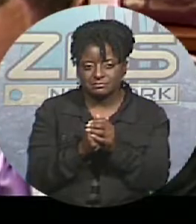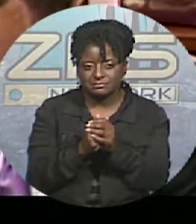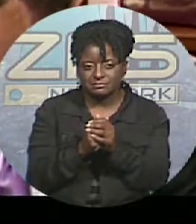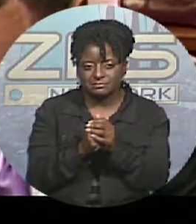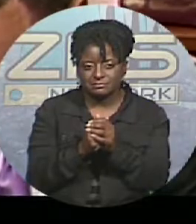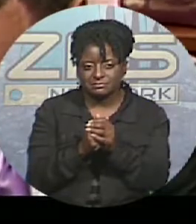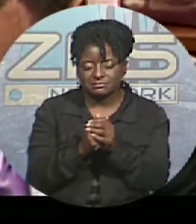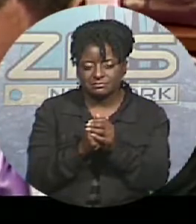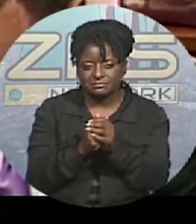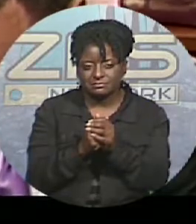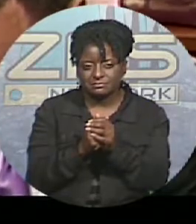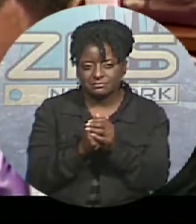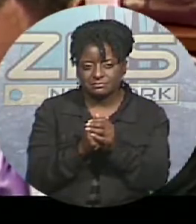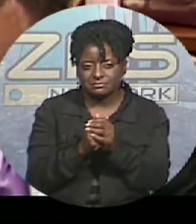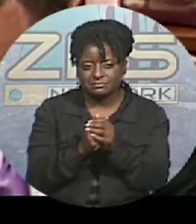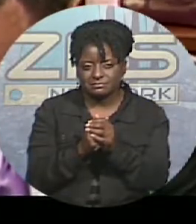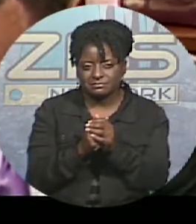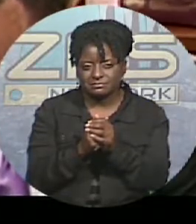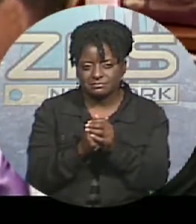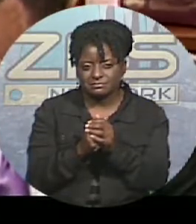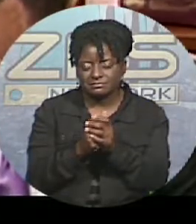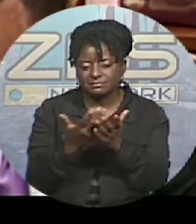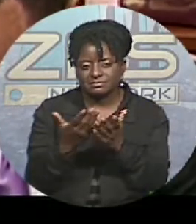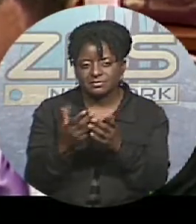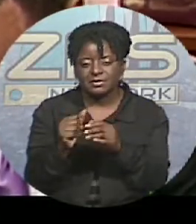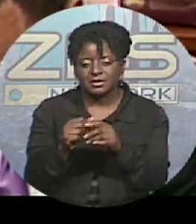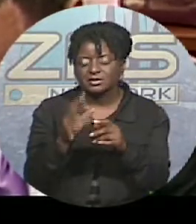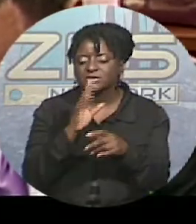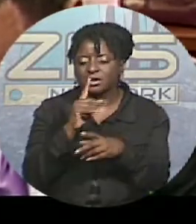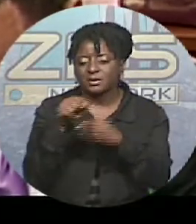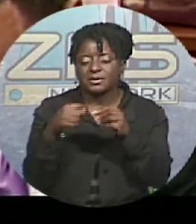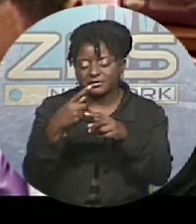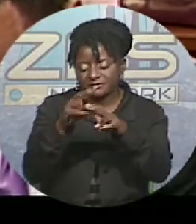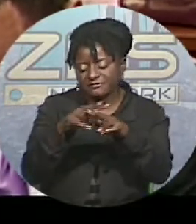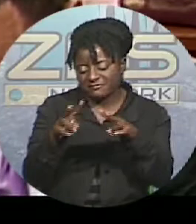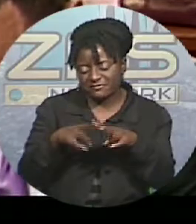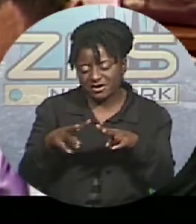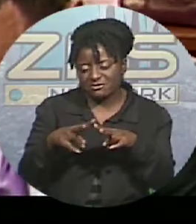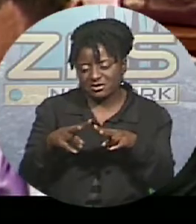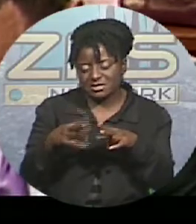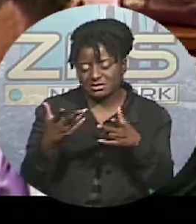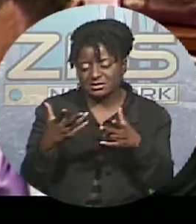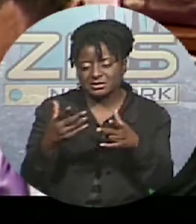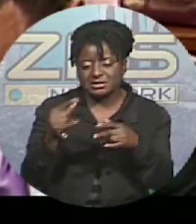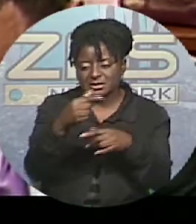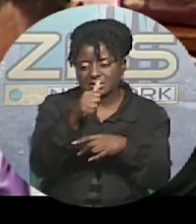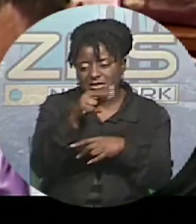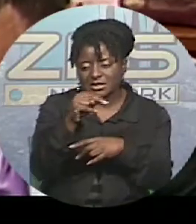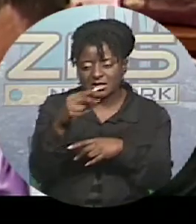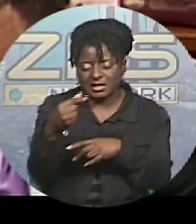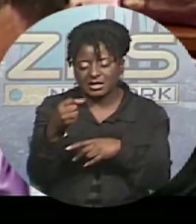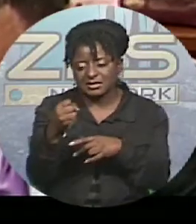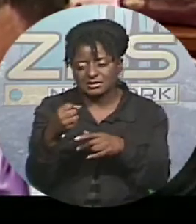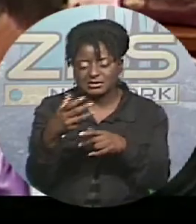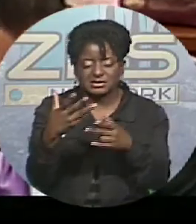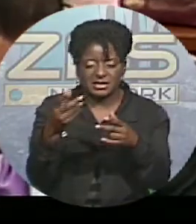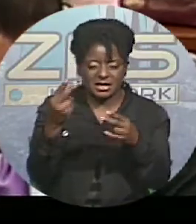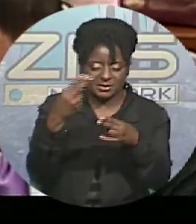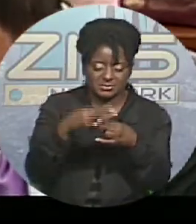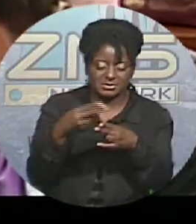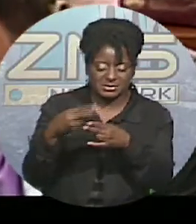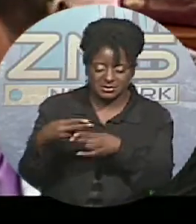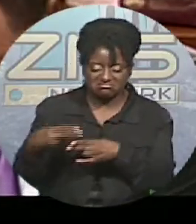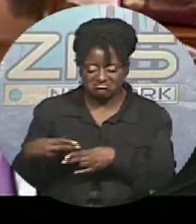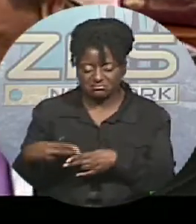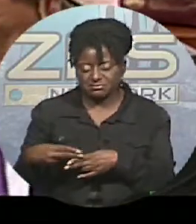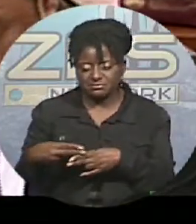bees, dirty south, Mr. Speaker, and others whose names I can't remember right